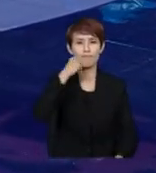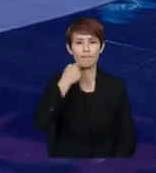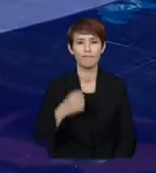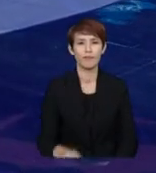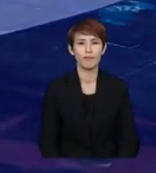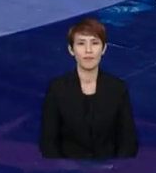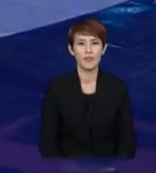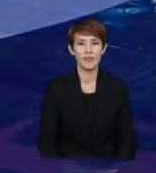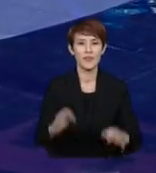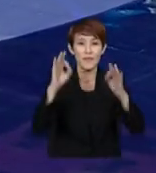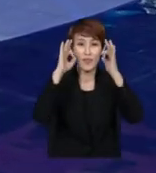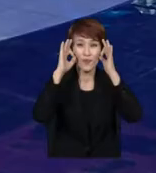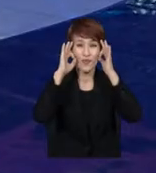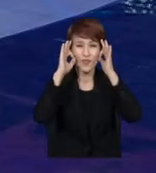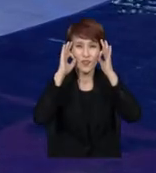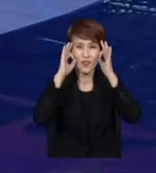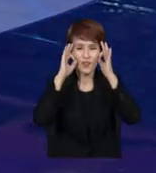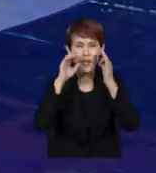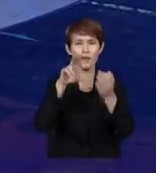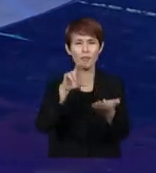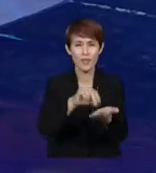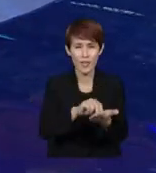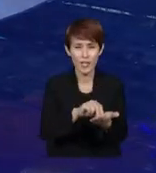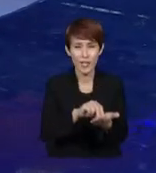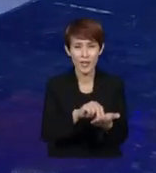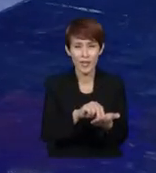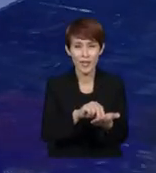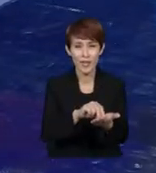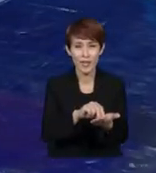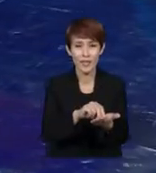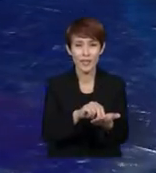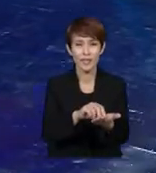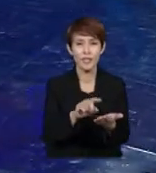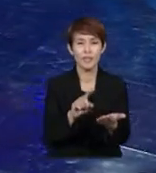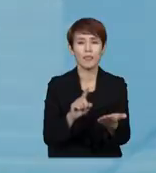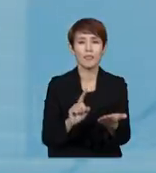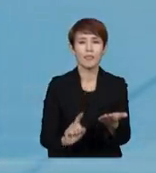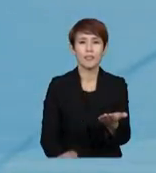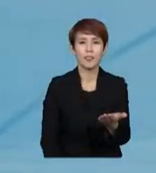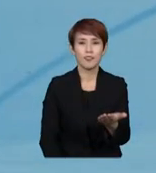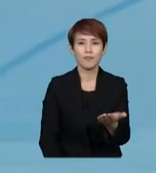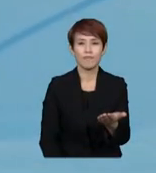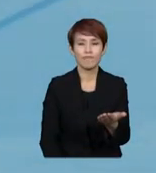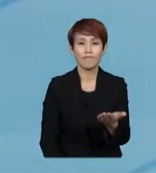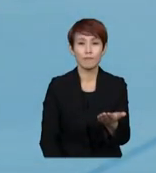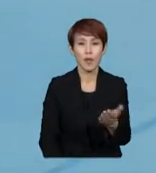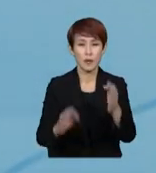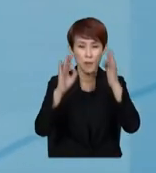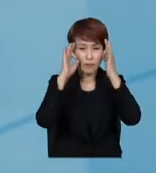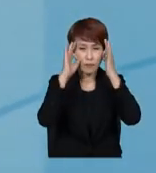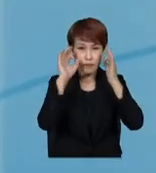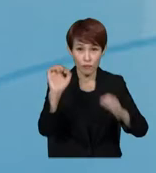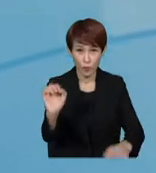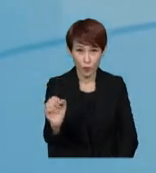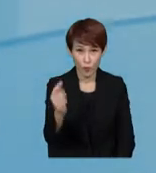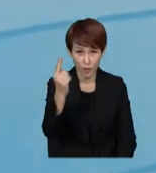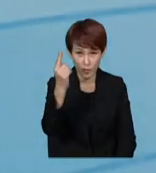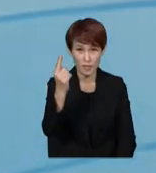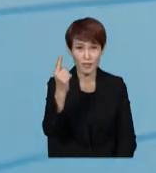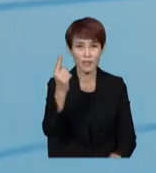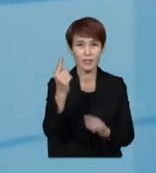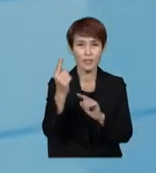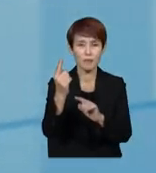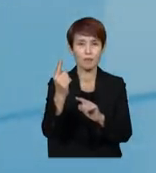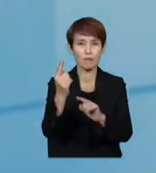Facebook is that, well, it kind of optimizes for outrage. It encourages the wrong kind of conflict, the kind of conflict